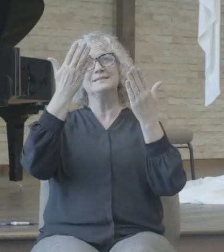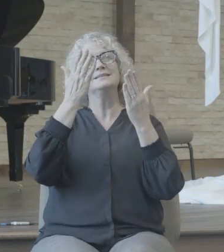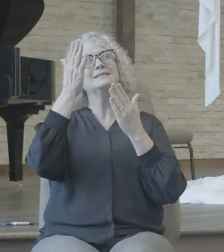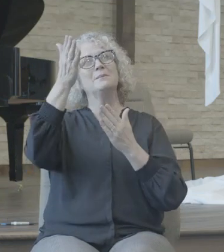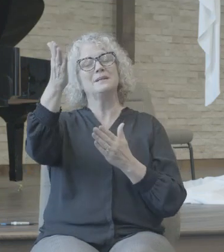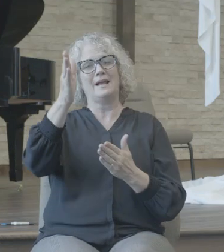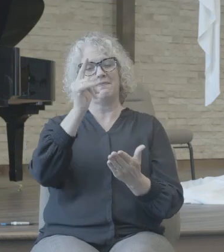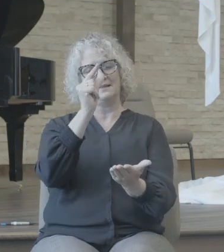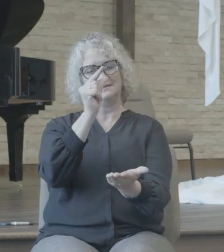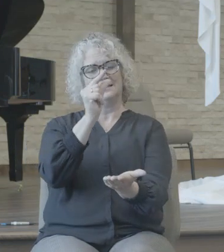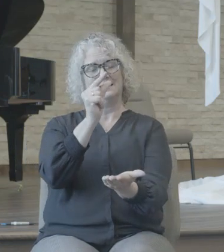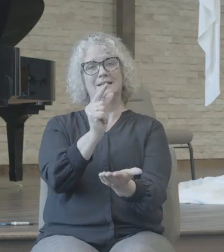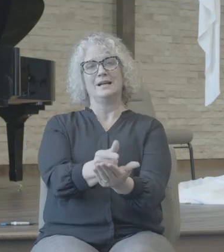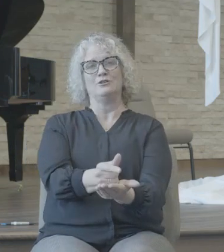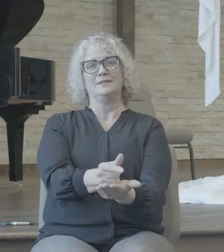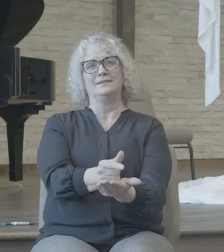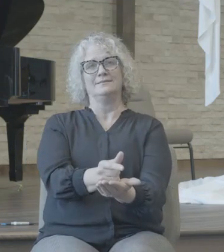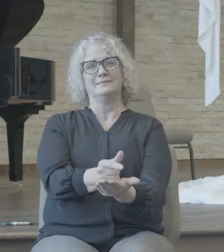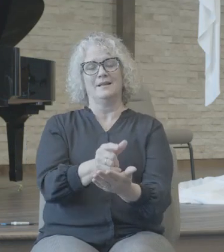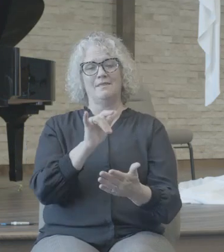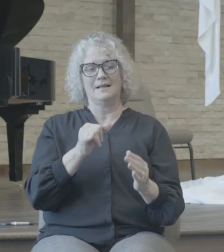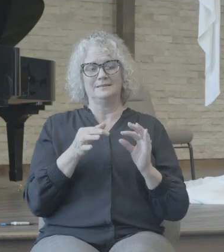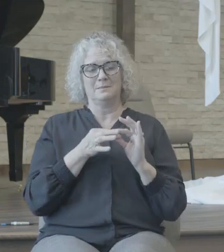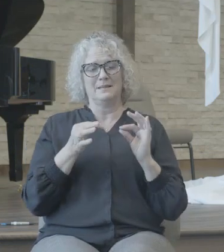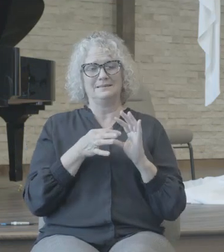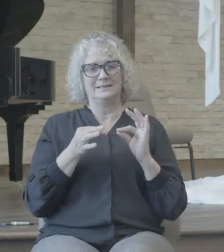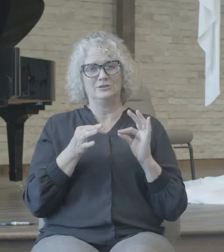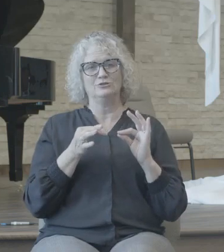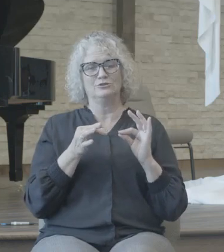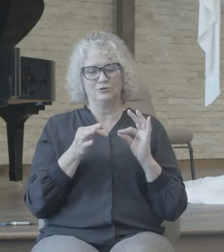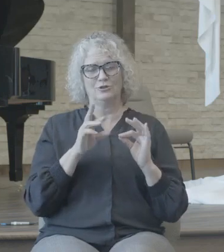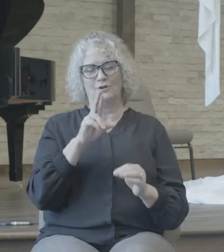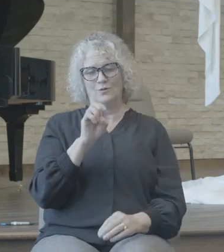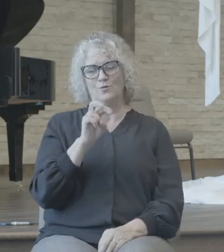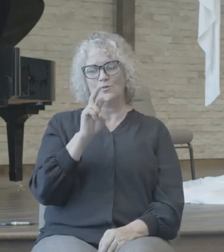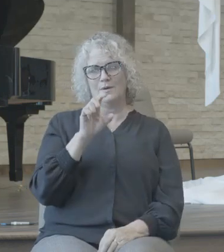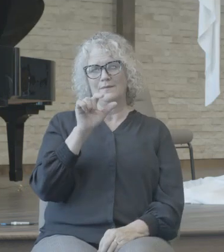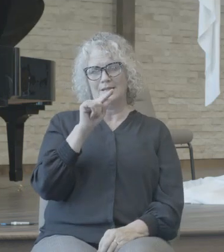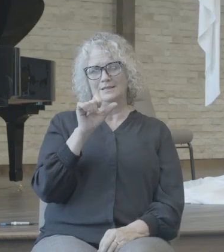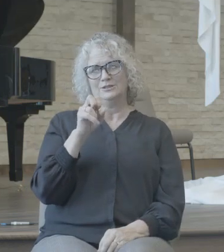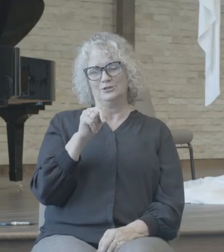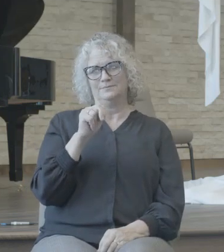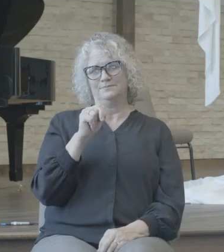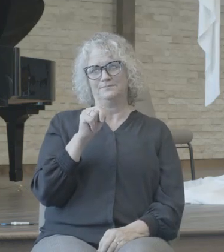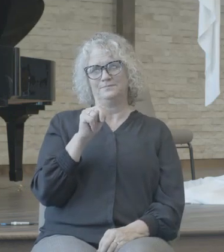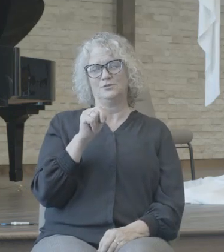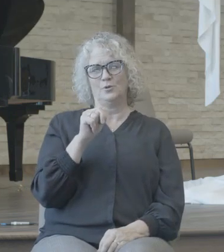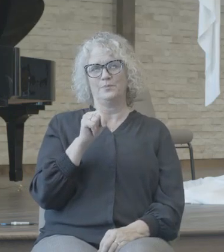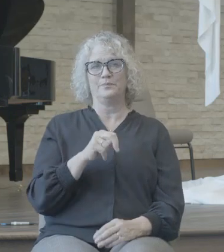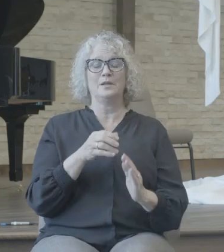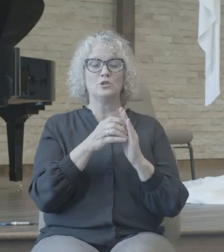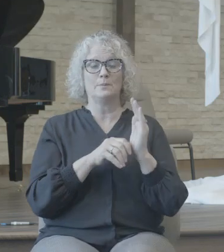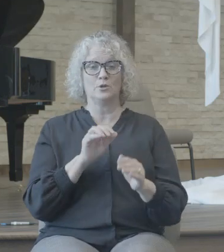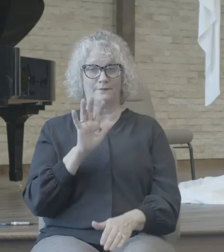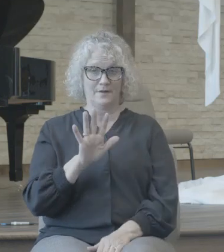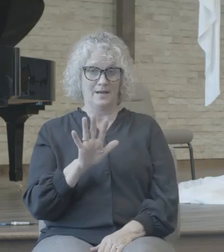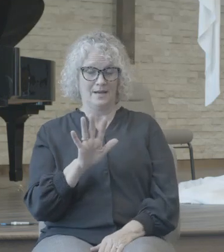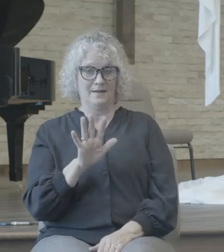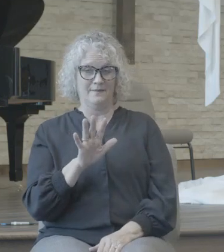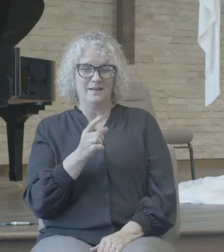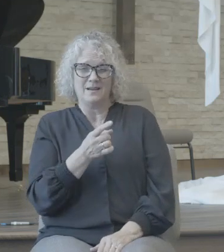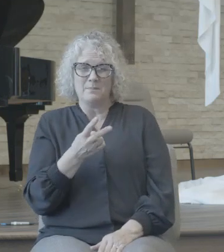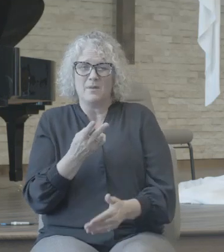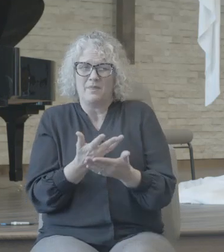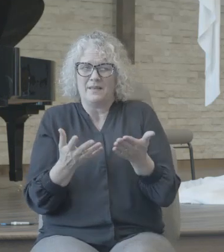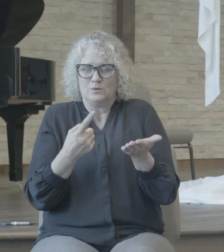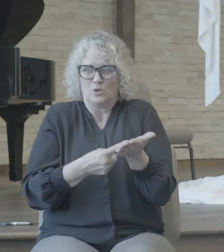That is the message of the Revelation. In chapter 5, there's a couple of things, too, we need to